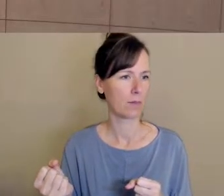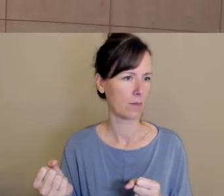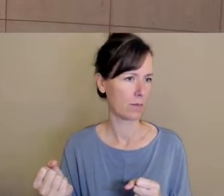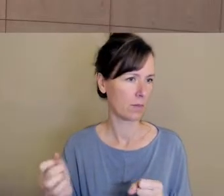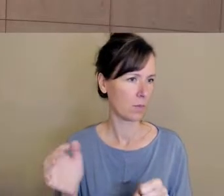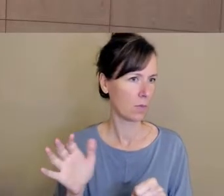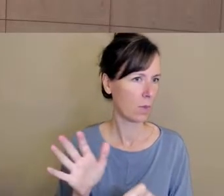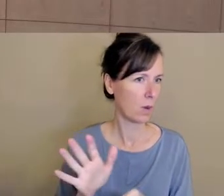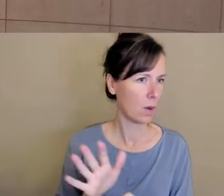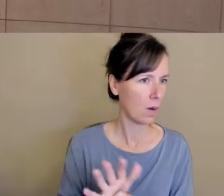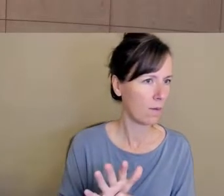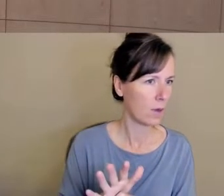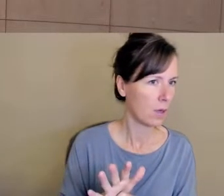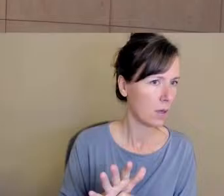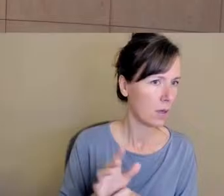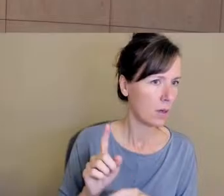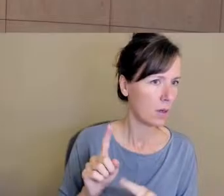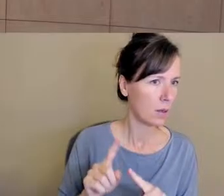get.